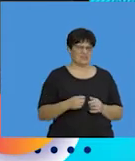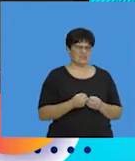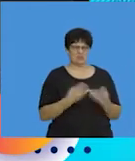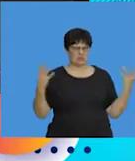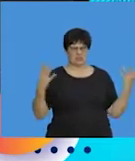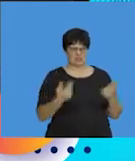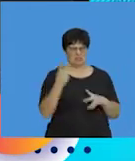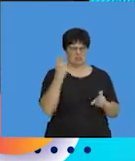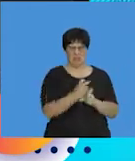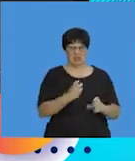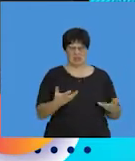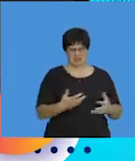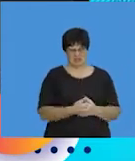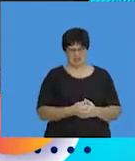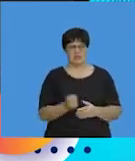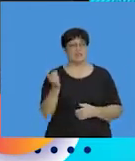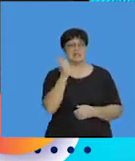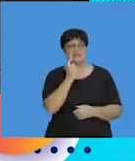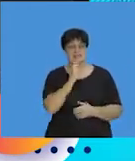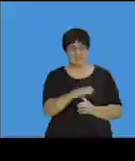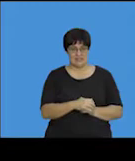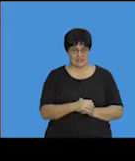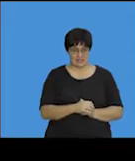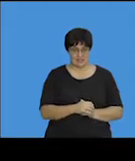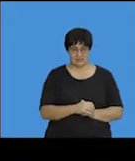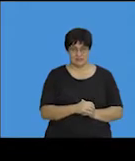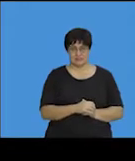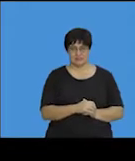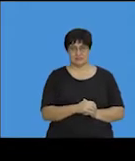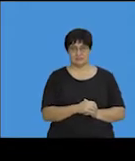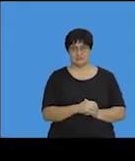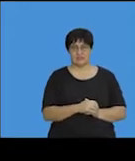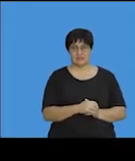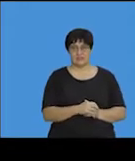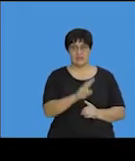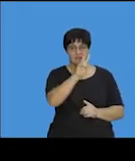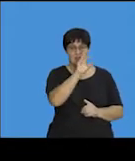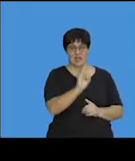It's also too much like hard work. Easiest equation.